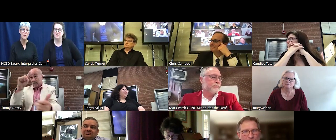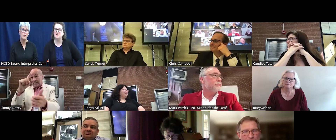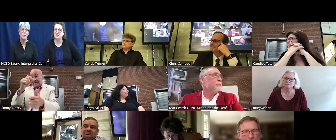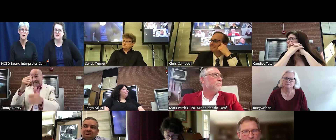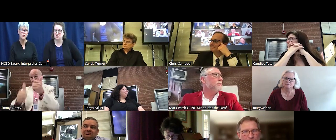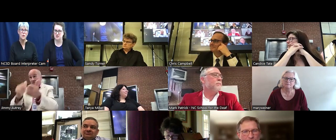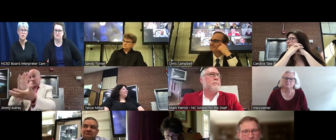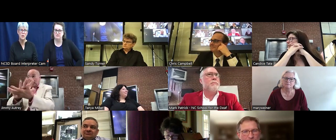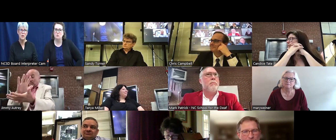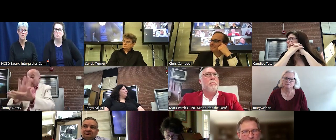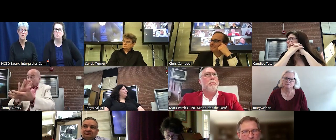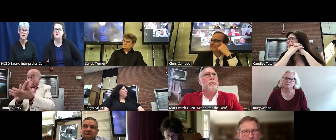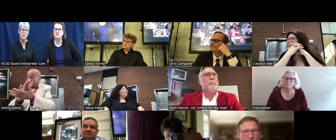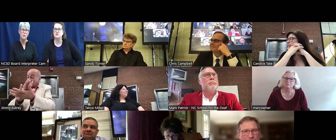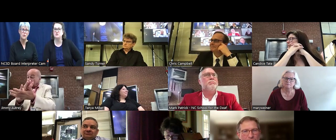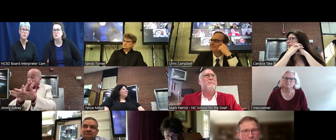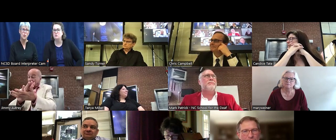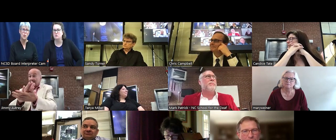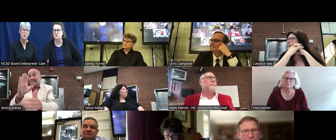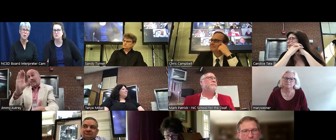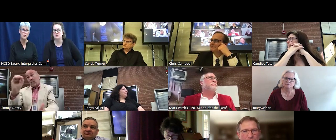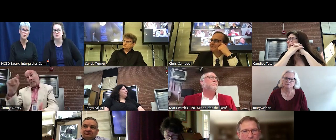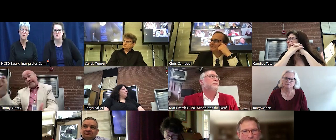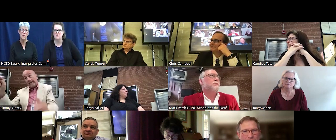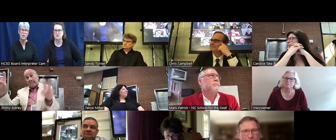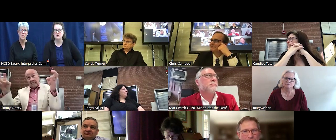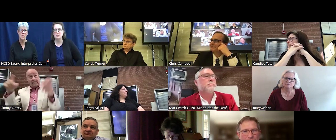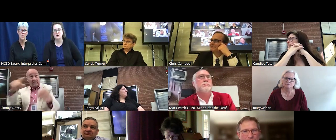for legislation, which school